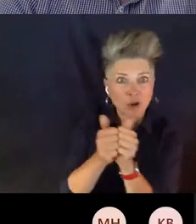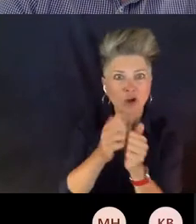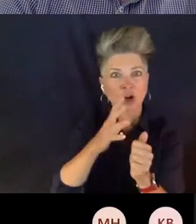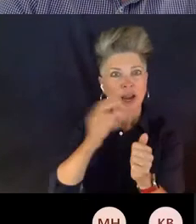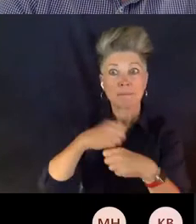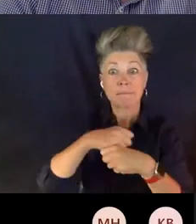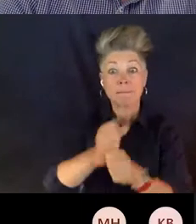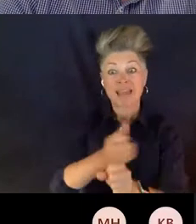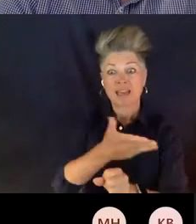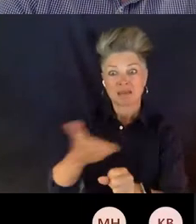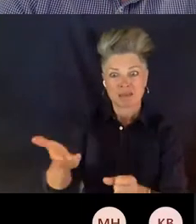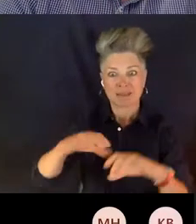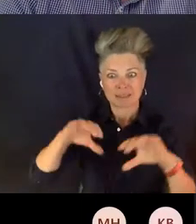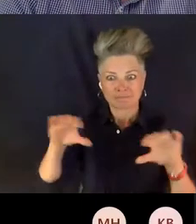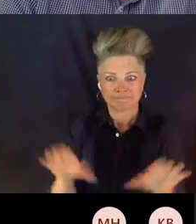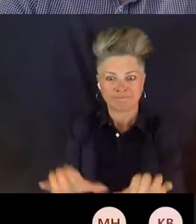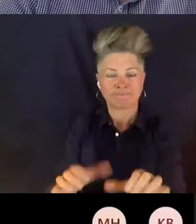happen.